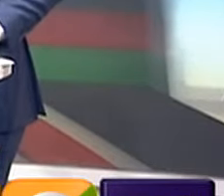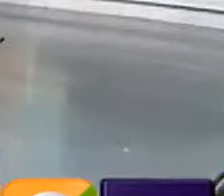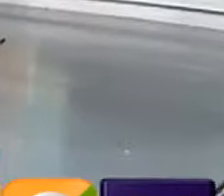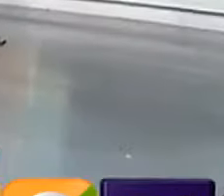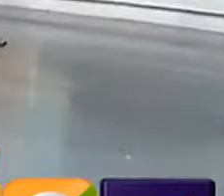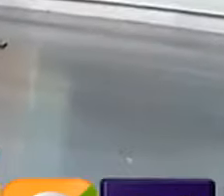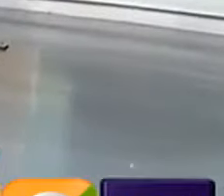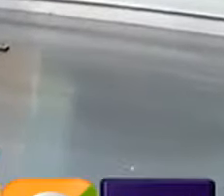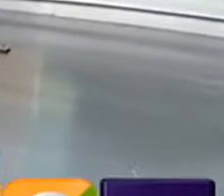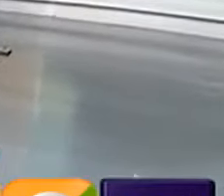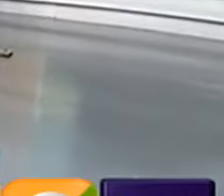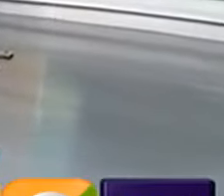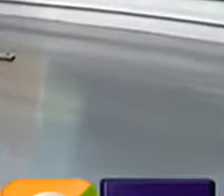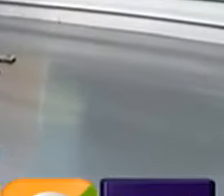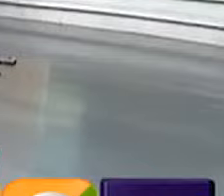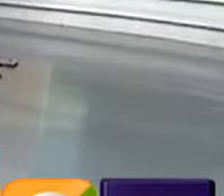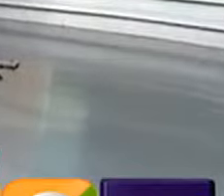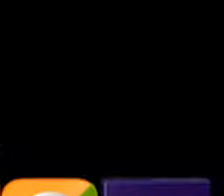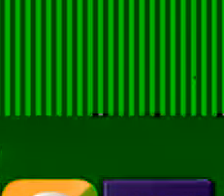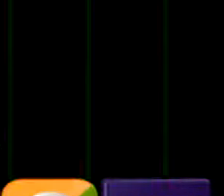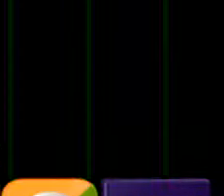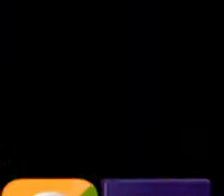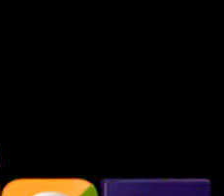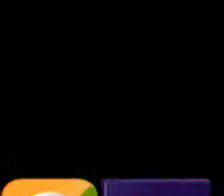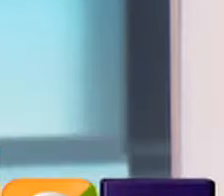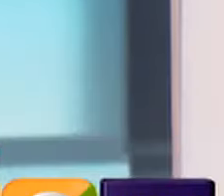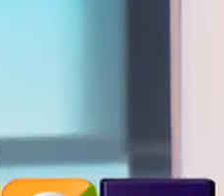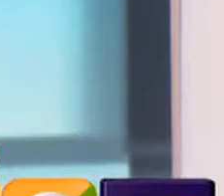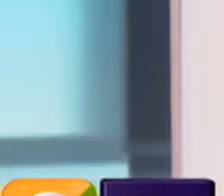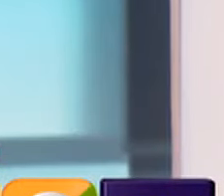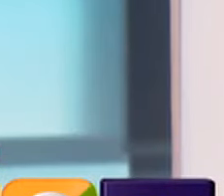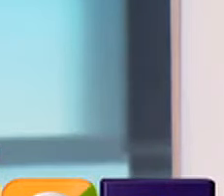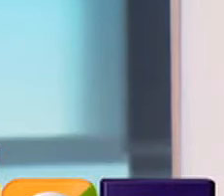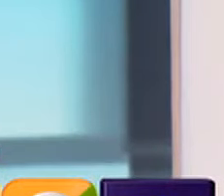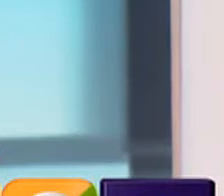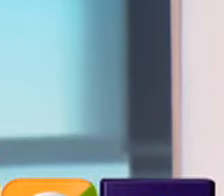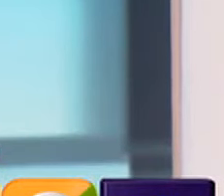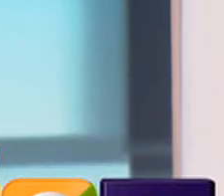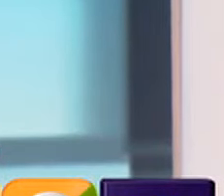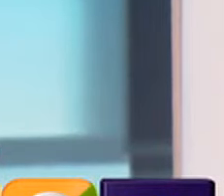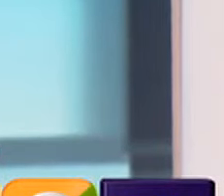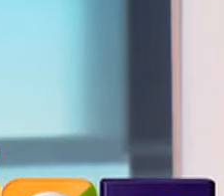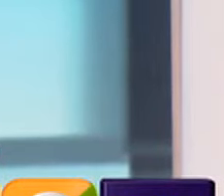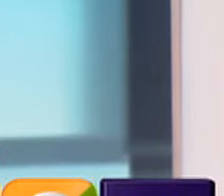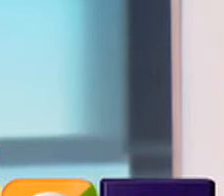Sam. When you talk of cost of living, you look at